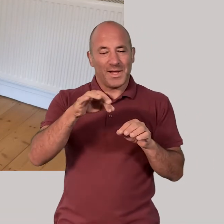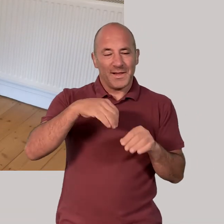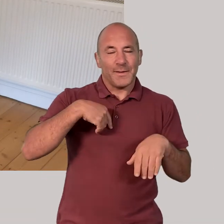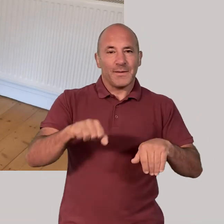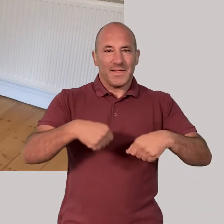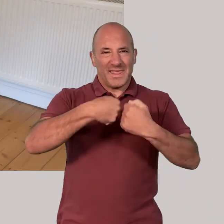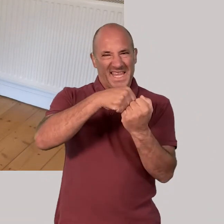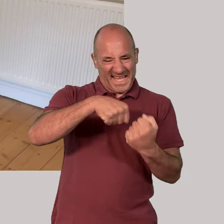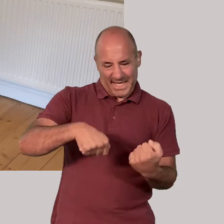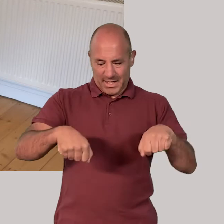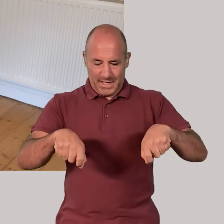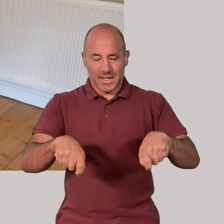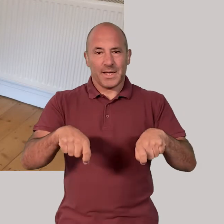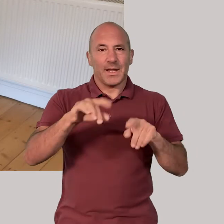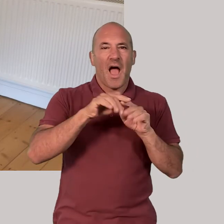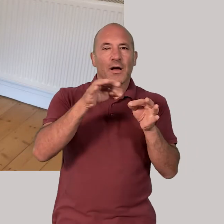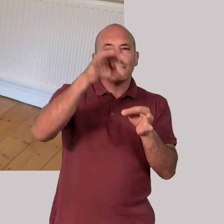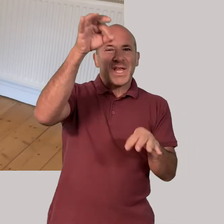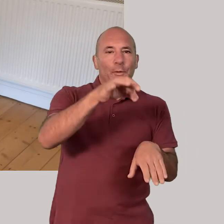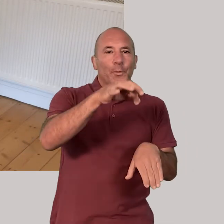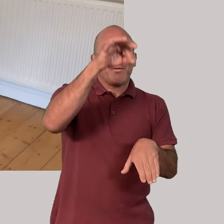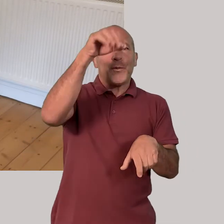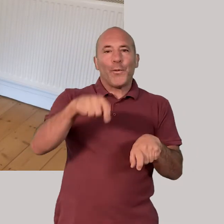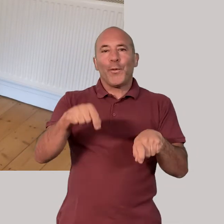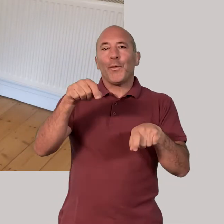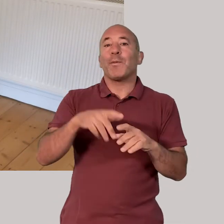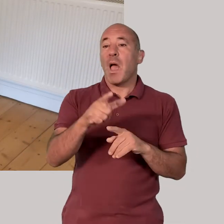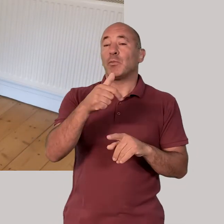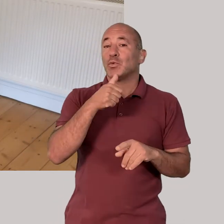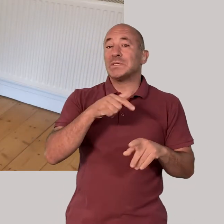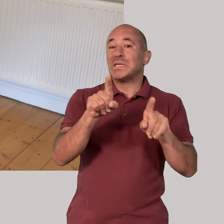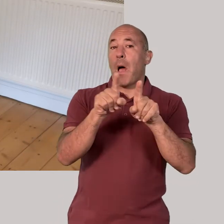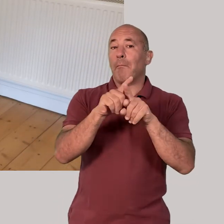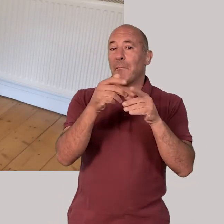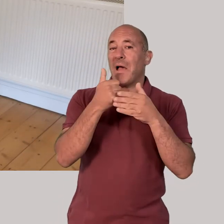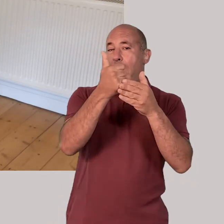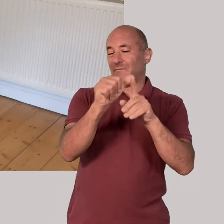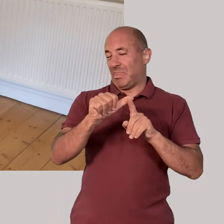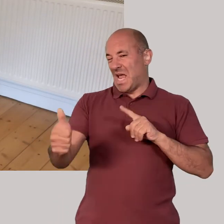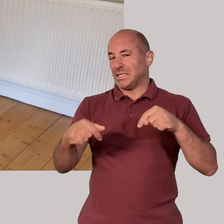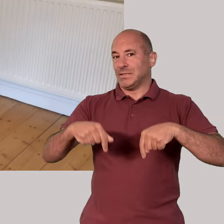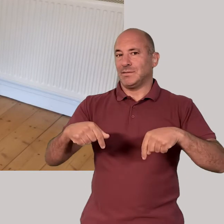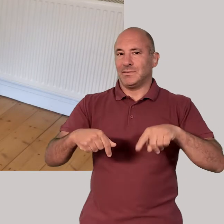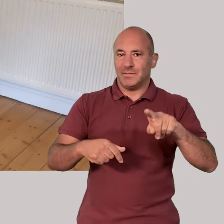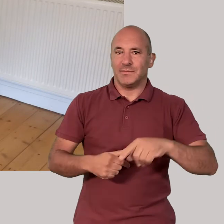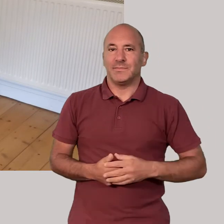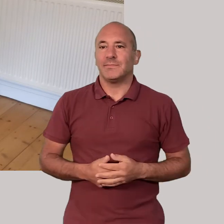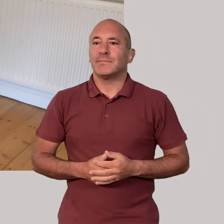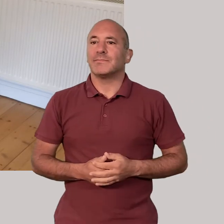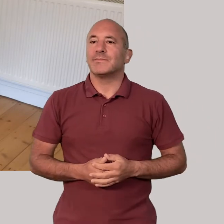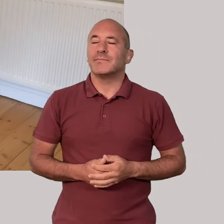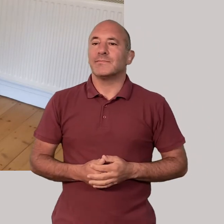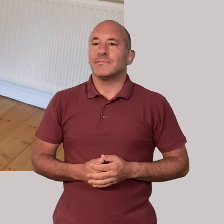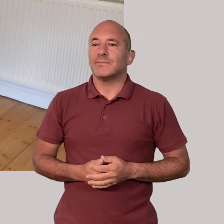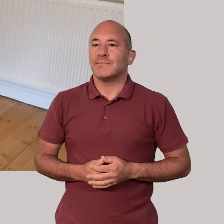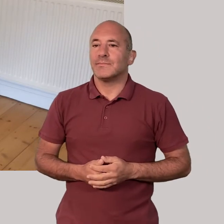we did this idea of lifting our knees up with a puppet string, so you might want to use that to